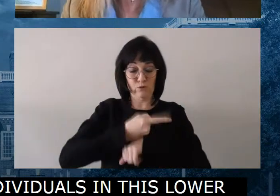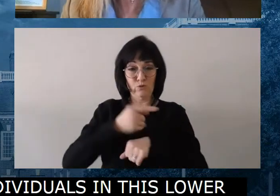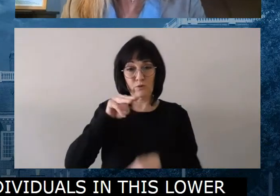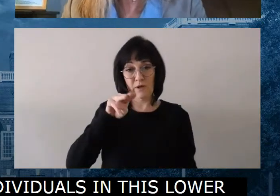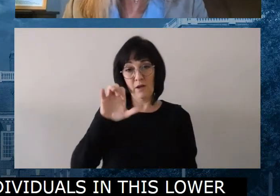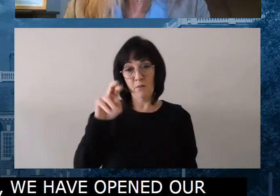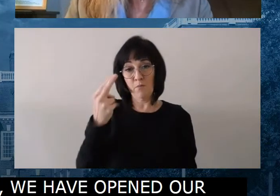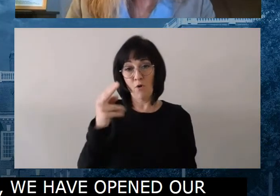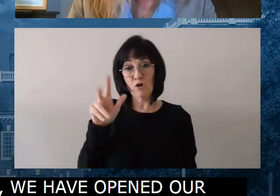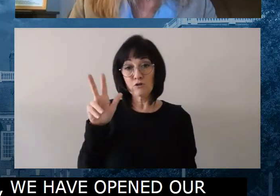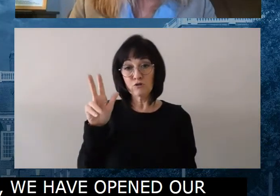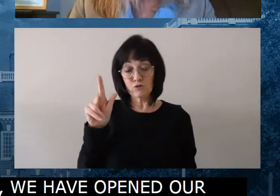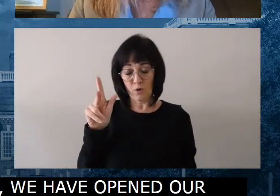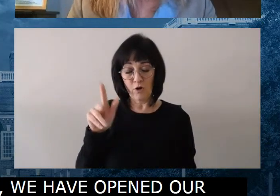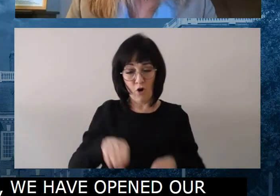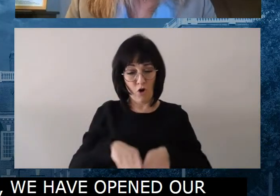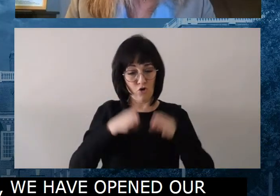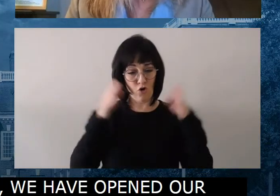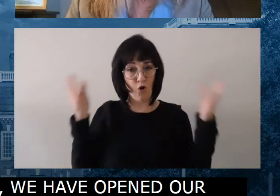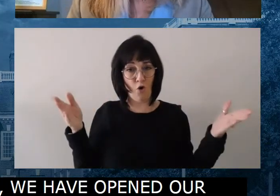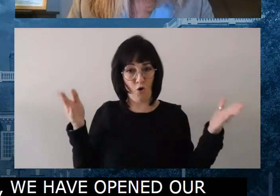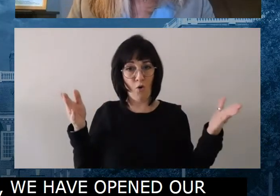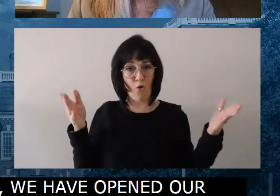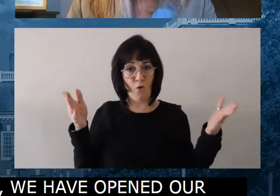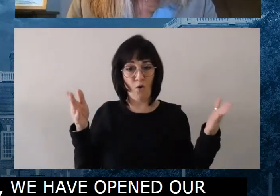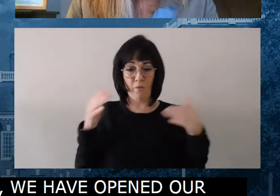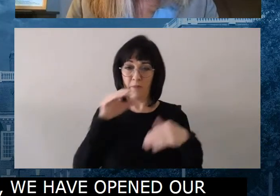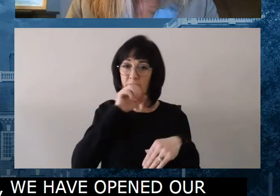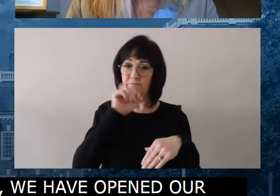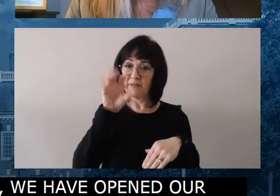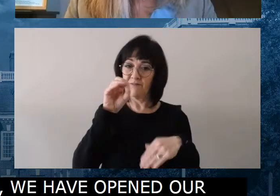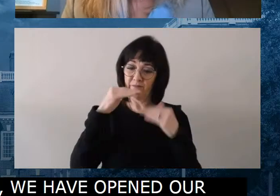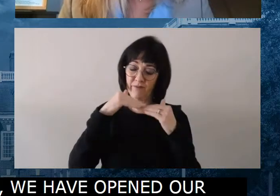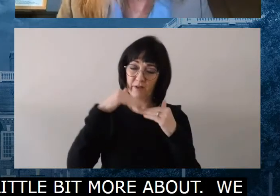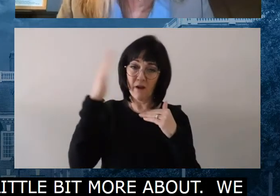bit more about. We also, though, have